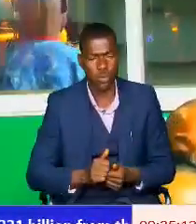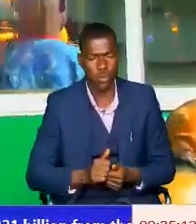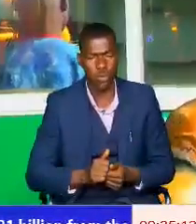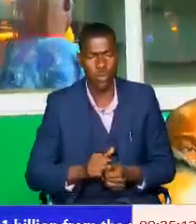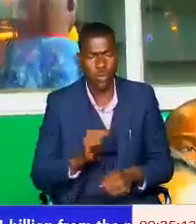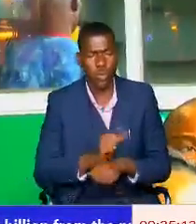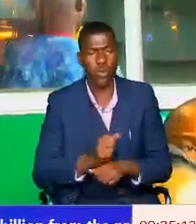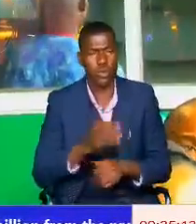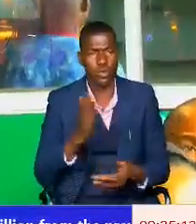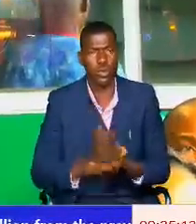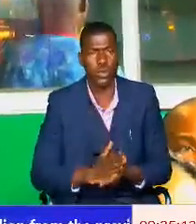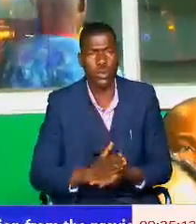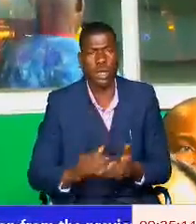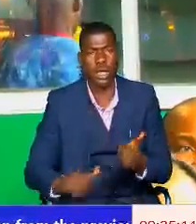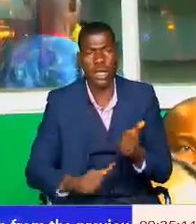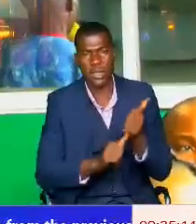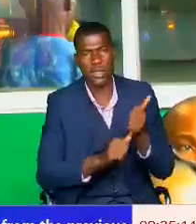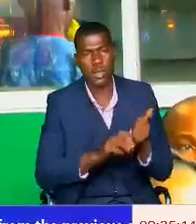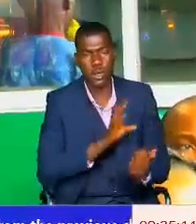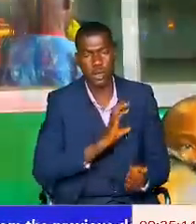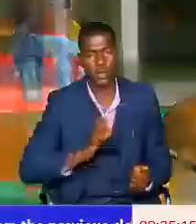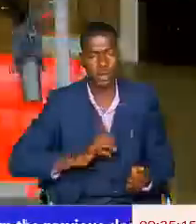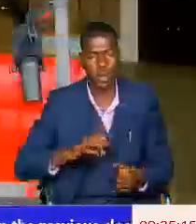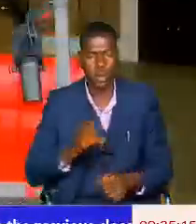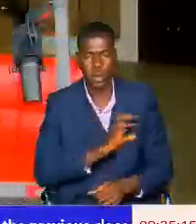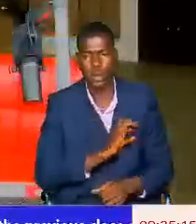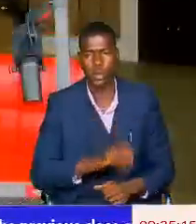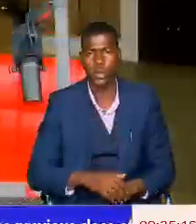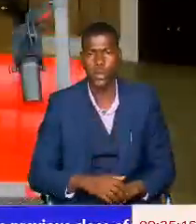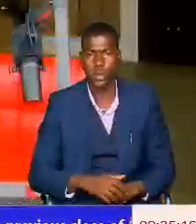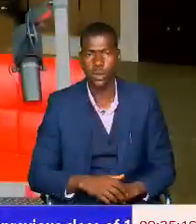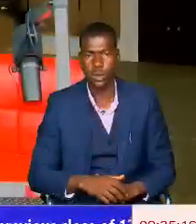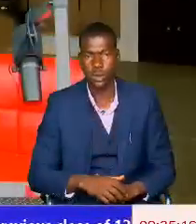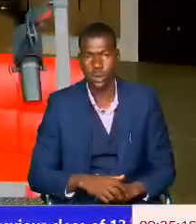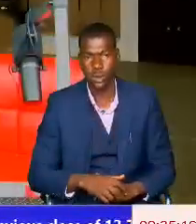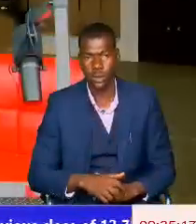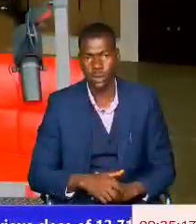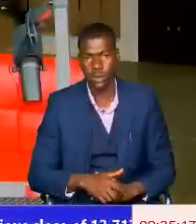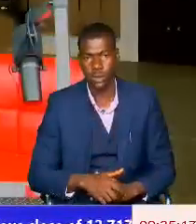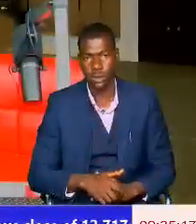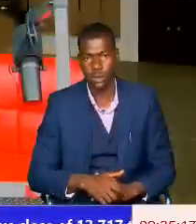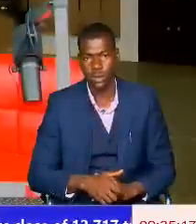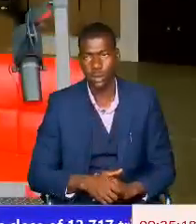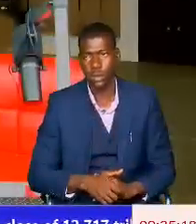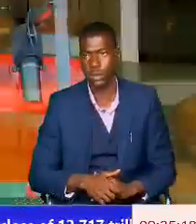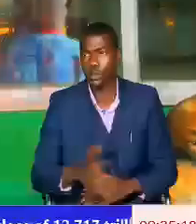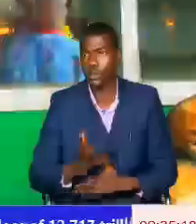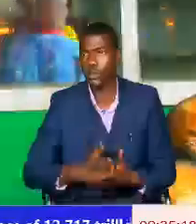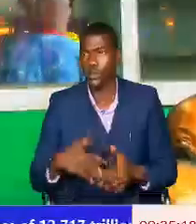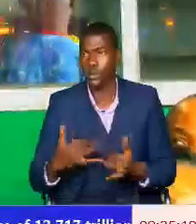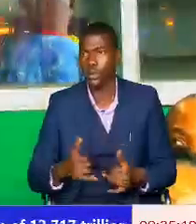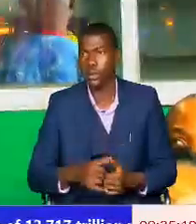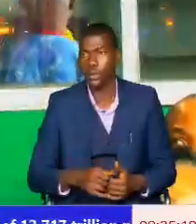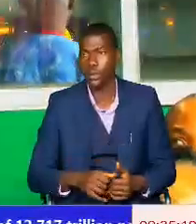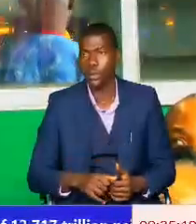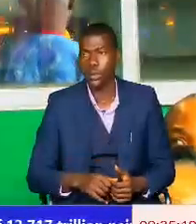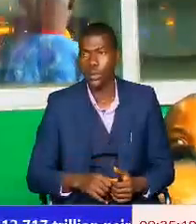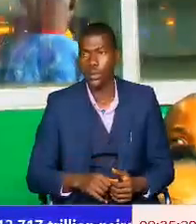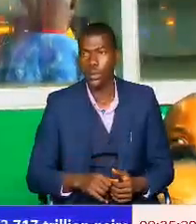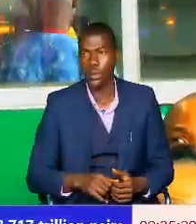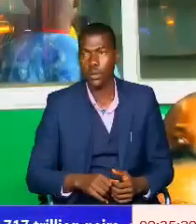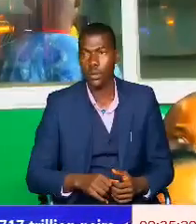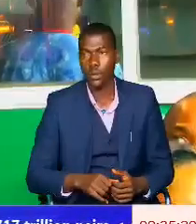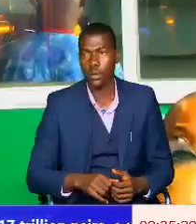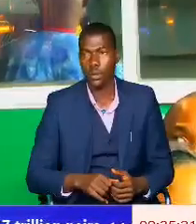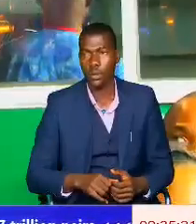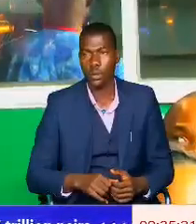police. But you waiting some of them be now? Some of them are now assistant commissioner of